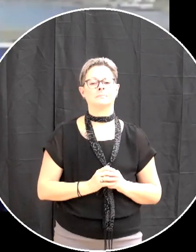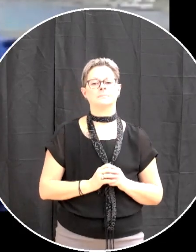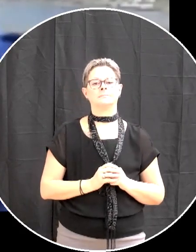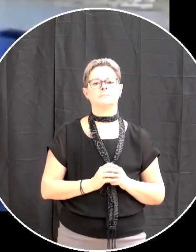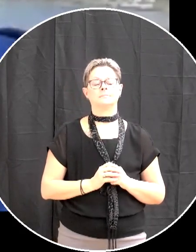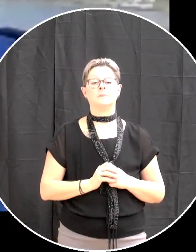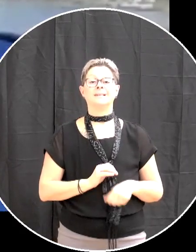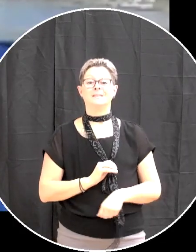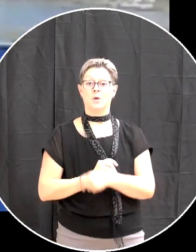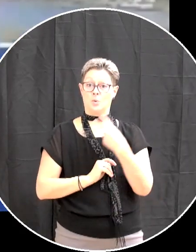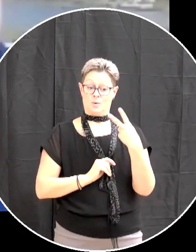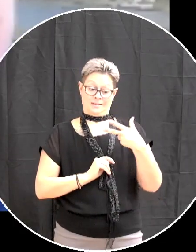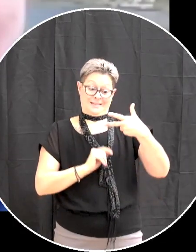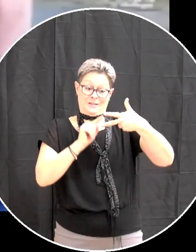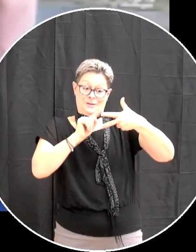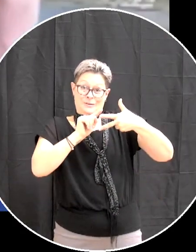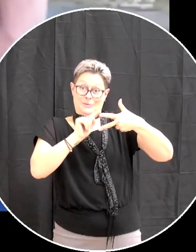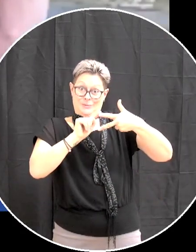2,